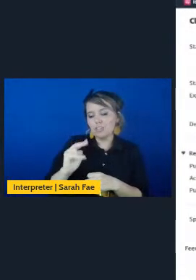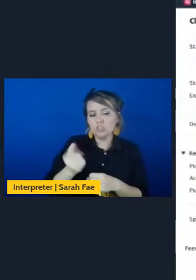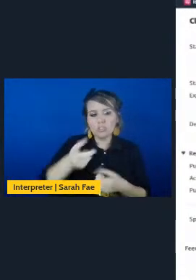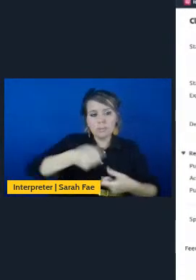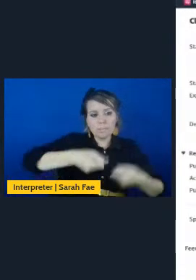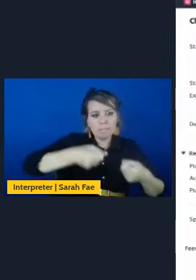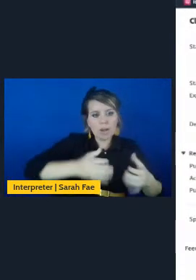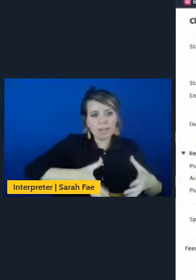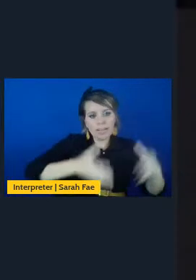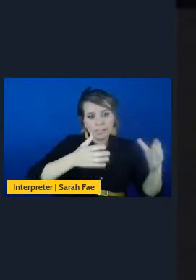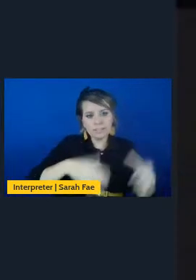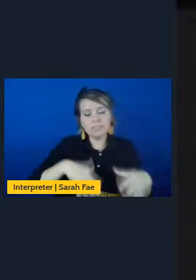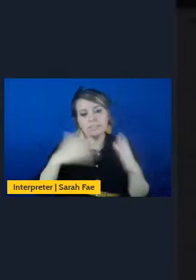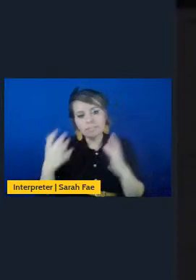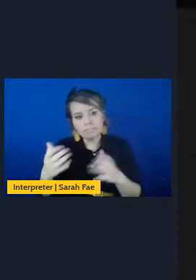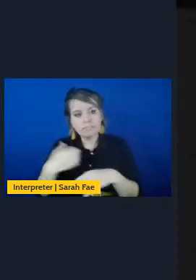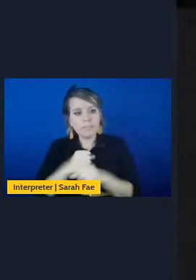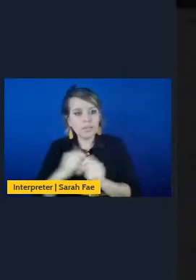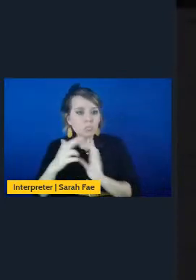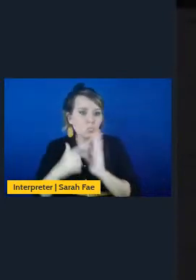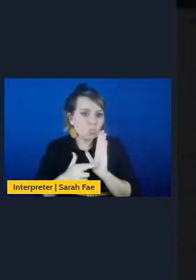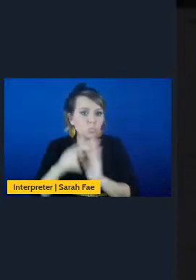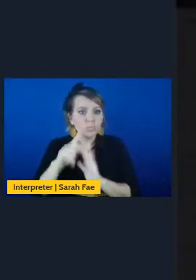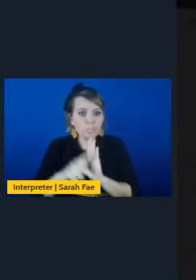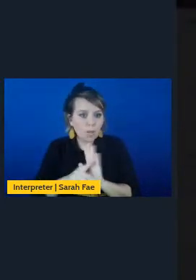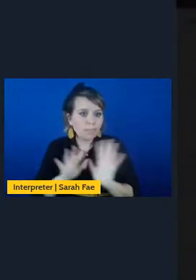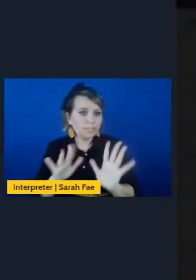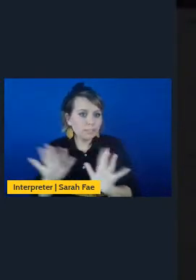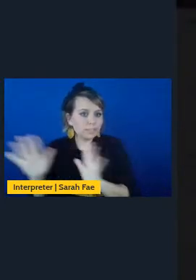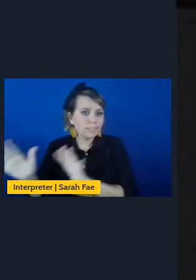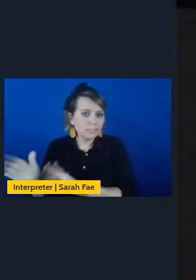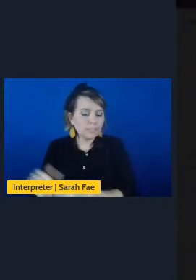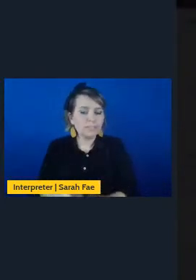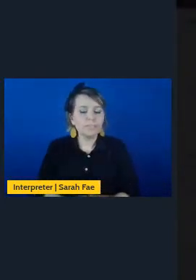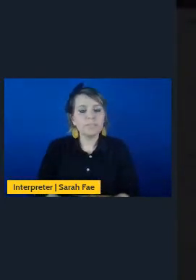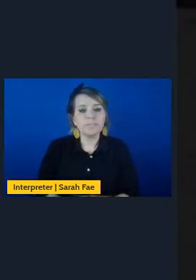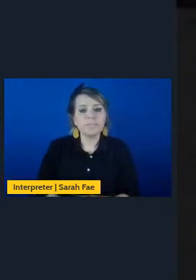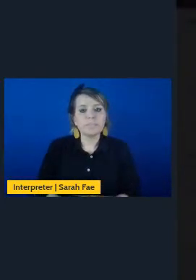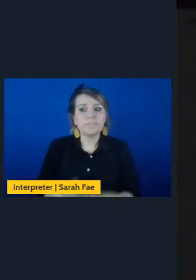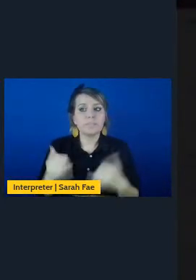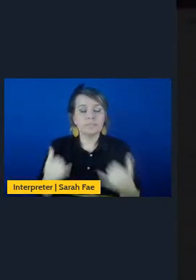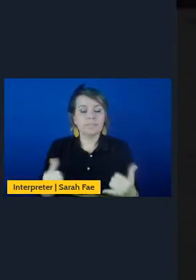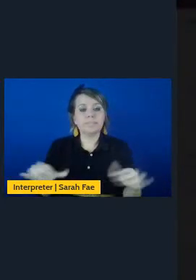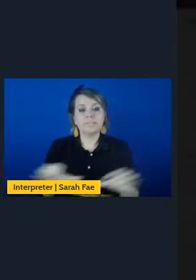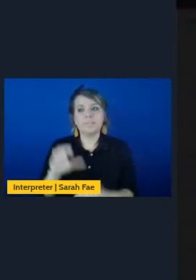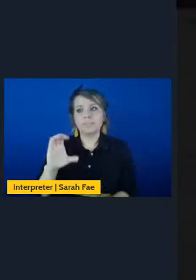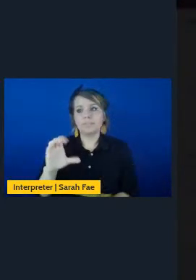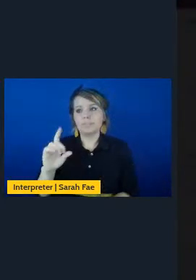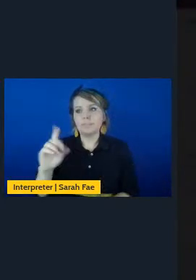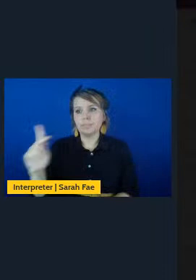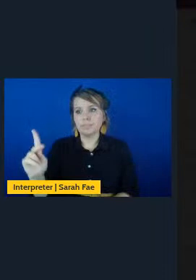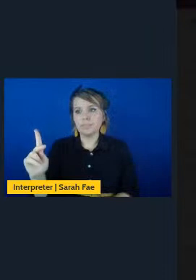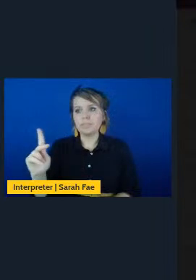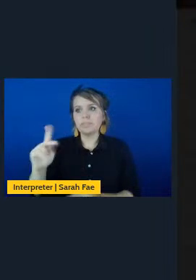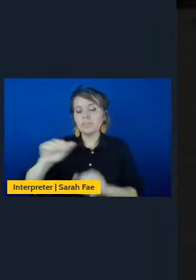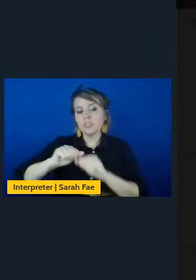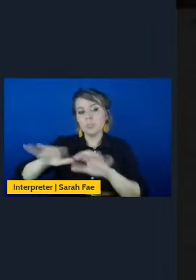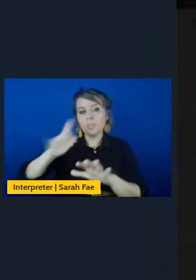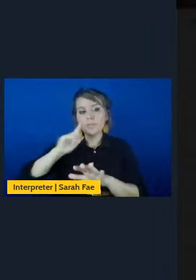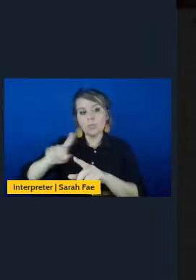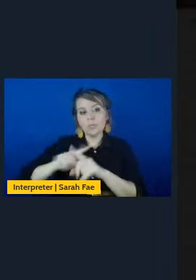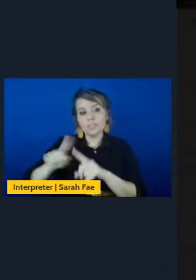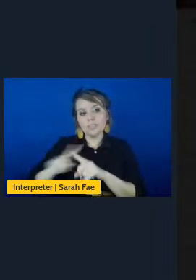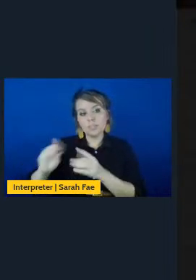roles, policies. So now let us begin by doing the CDK deployment for the different stacks. Remember, we